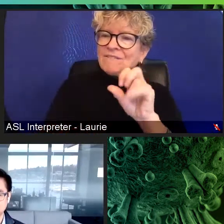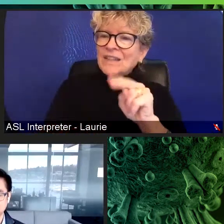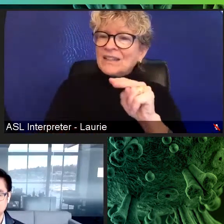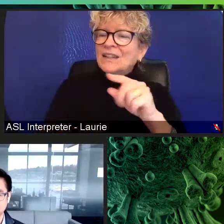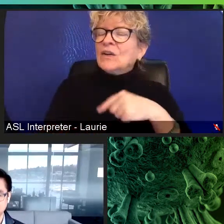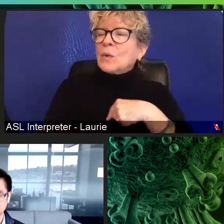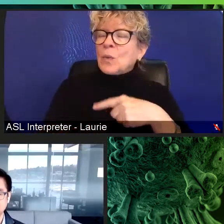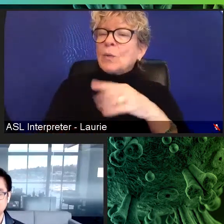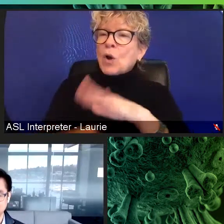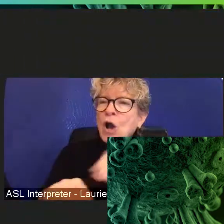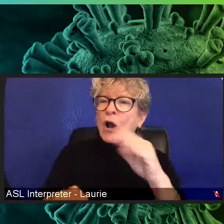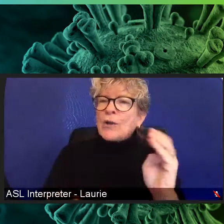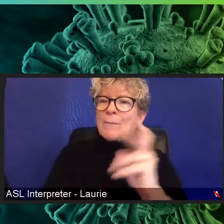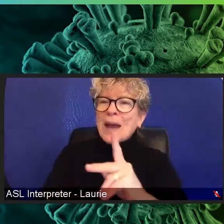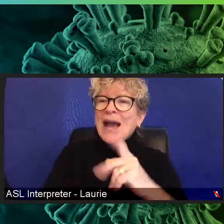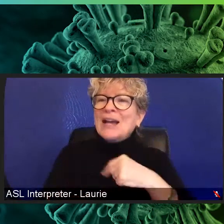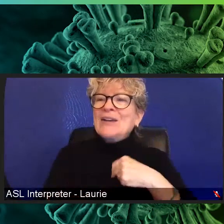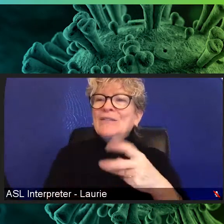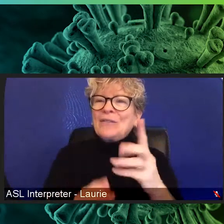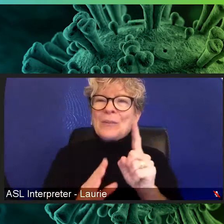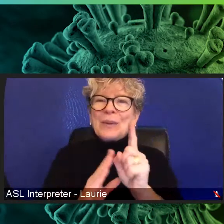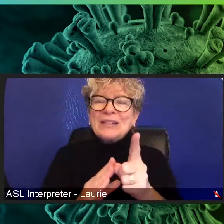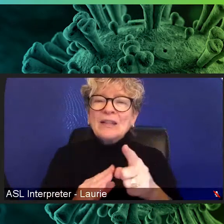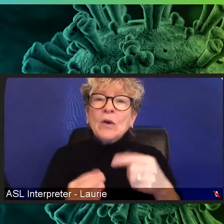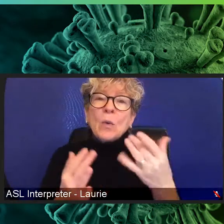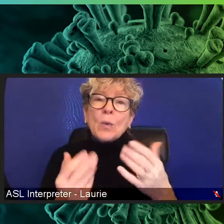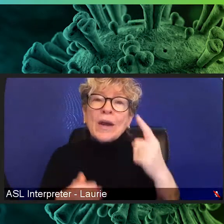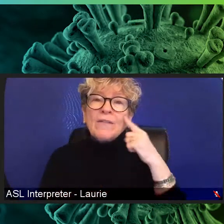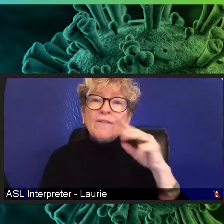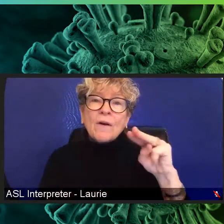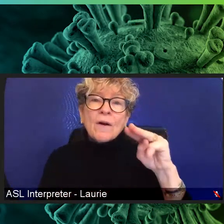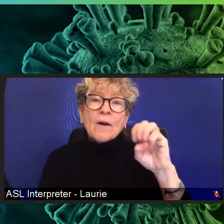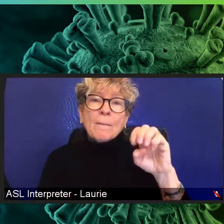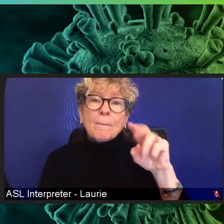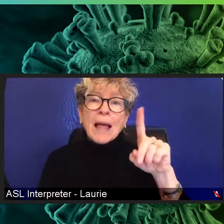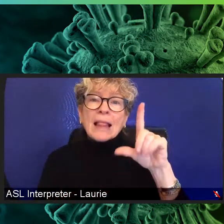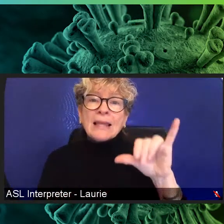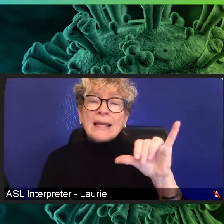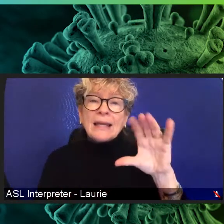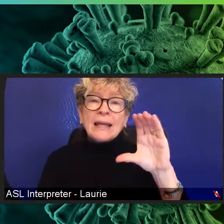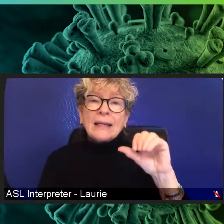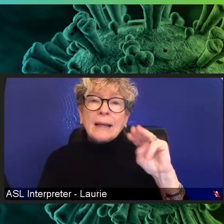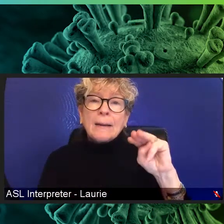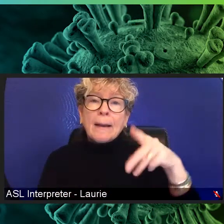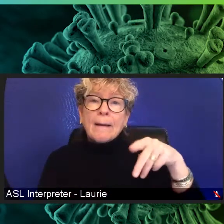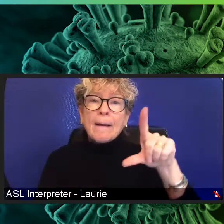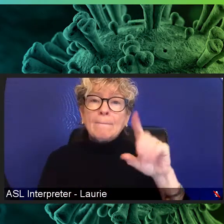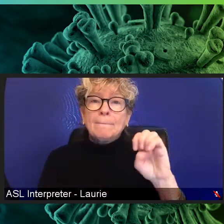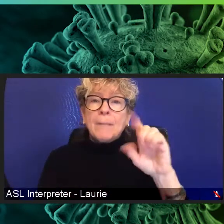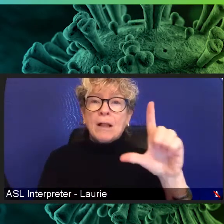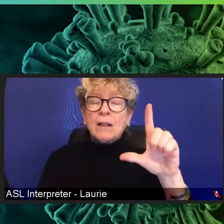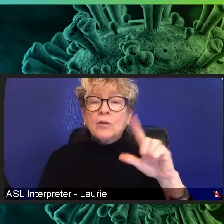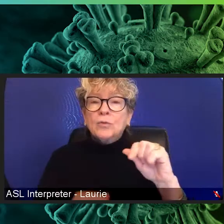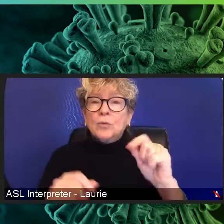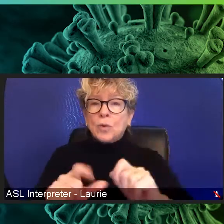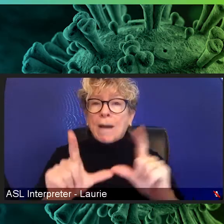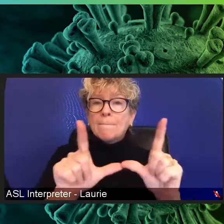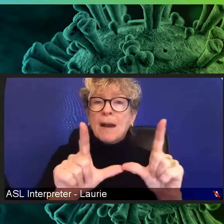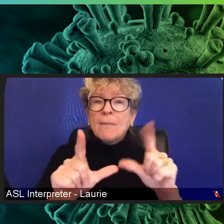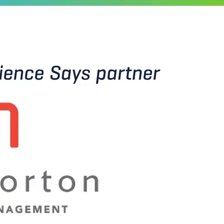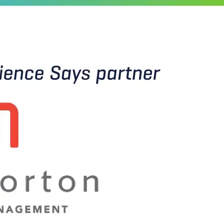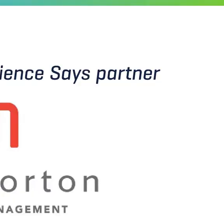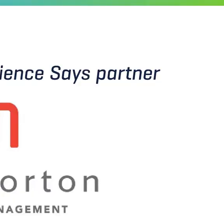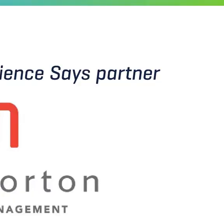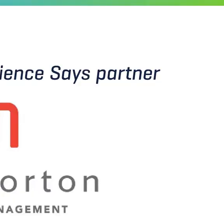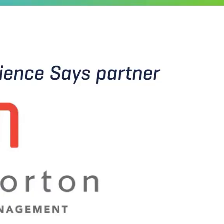just a few seconds. While we're waiting for Melody Campbell to come up, I'd like to take this opportunity to thank Laird Norton Wealth Management